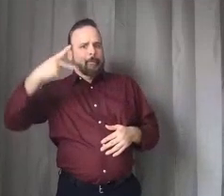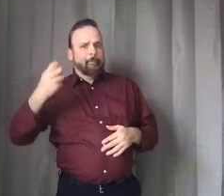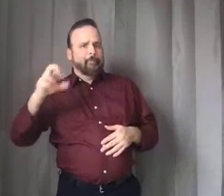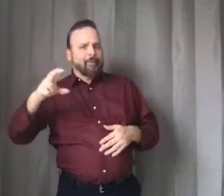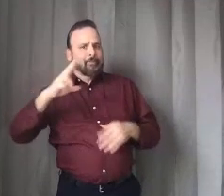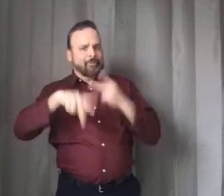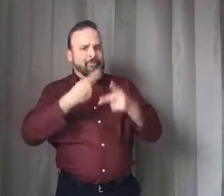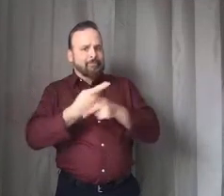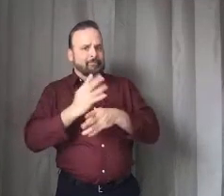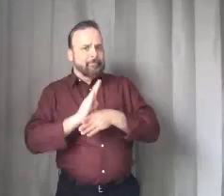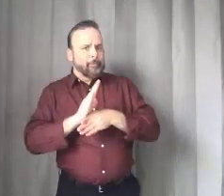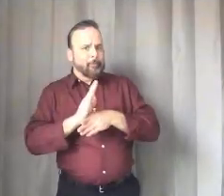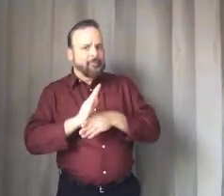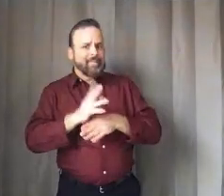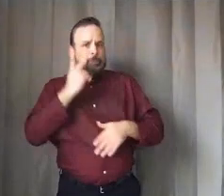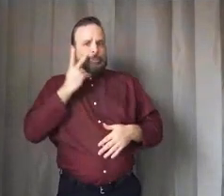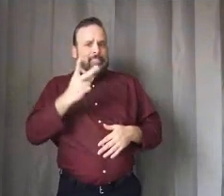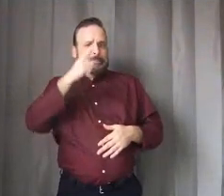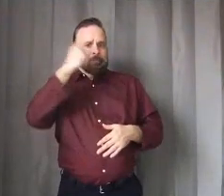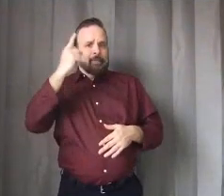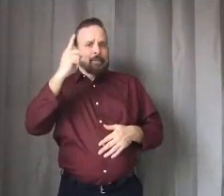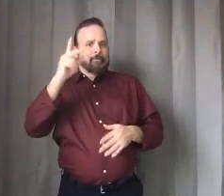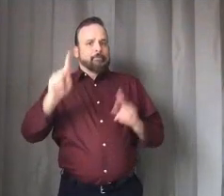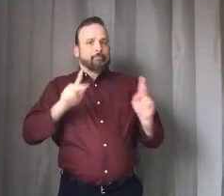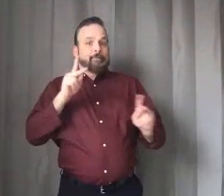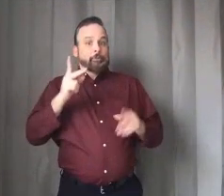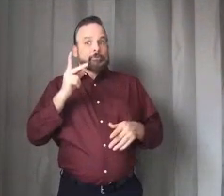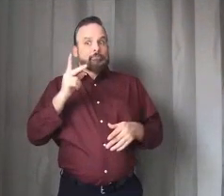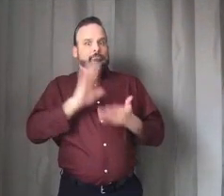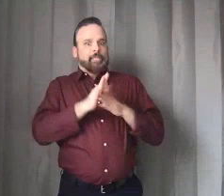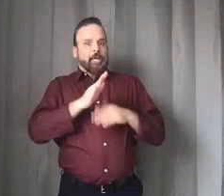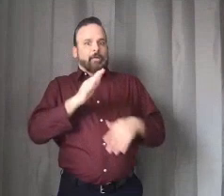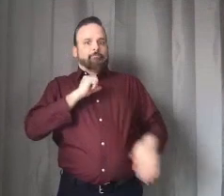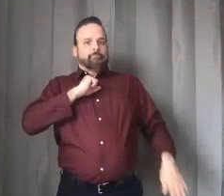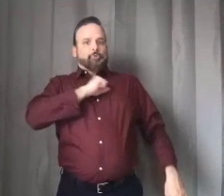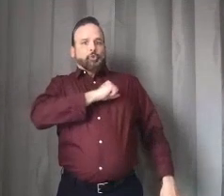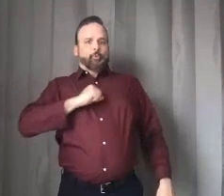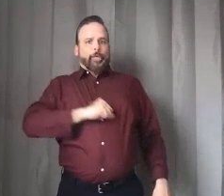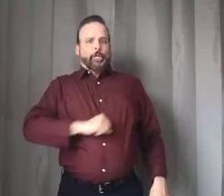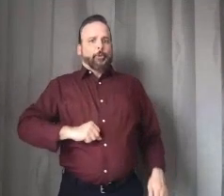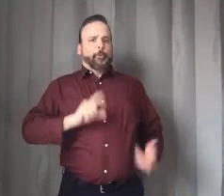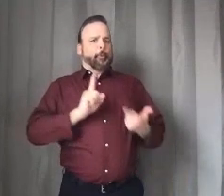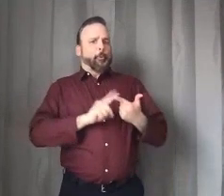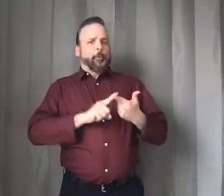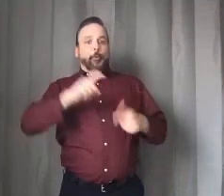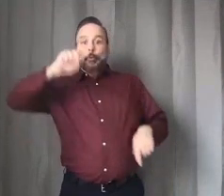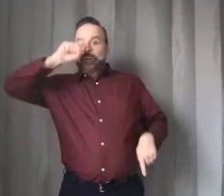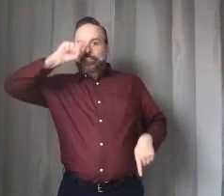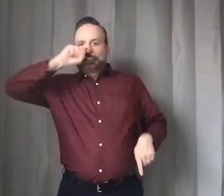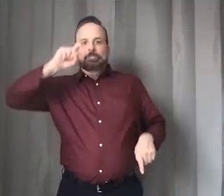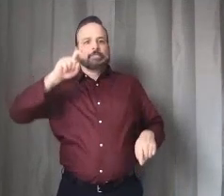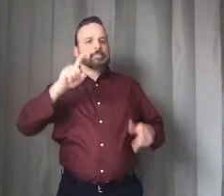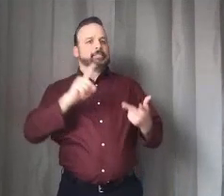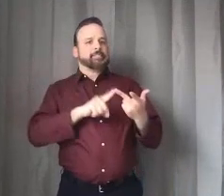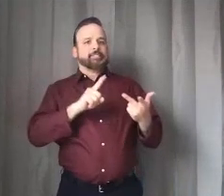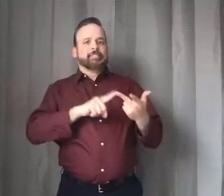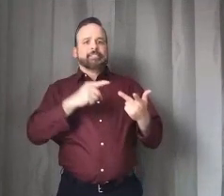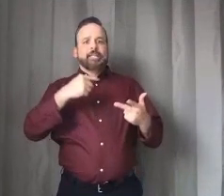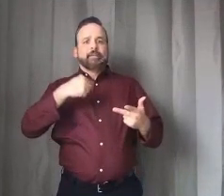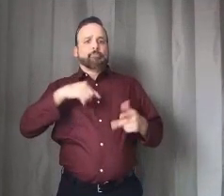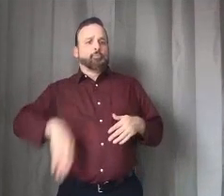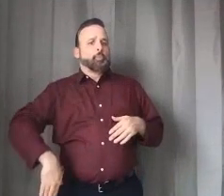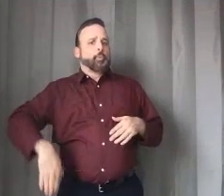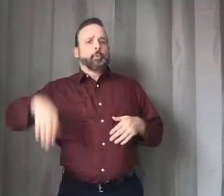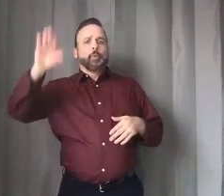something that we get to be superheroes. Like, we get to be witches. We get to be, I am so, like, growing up,